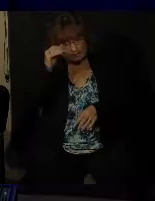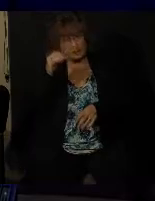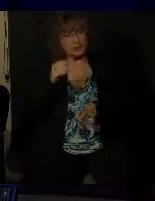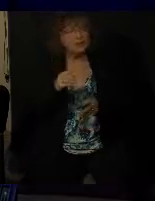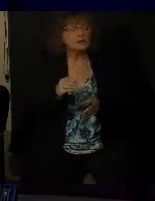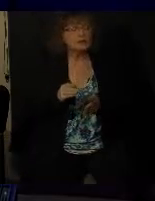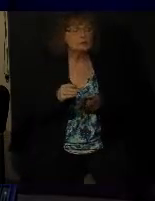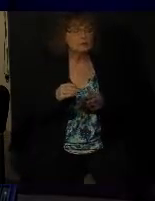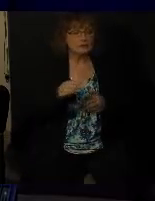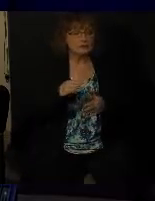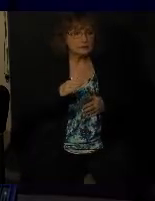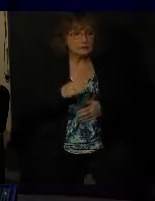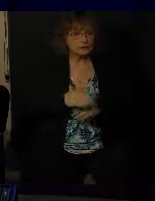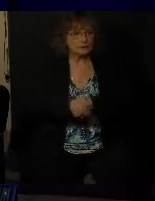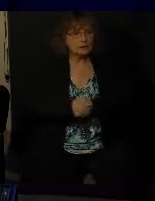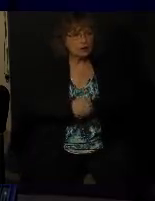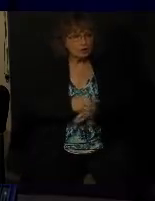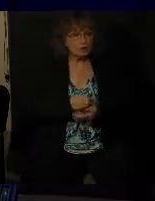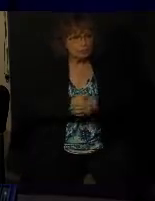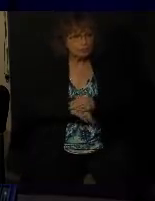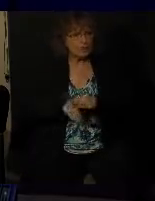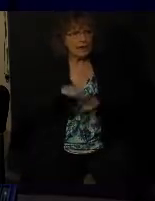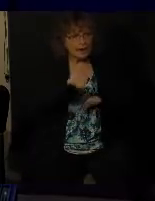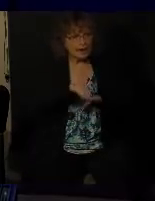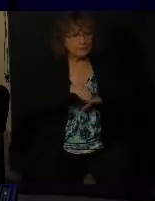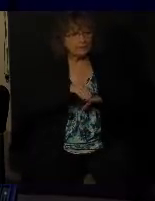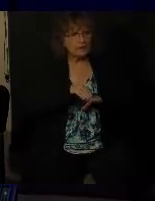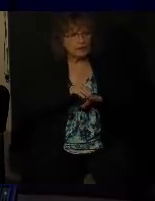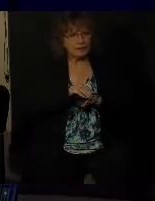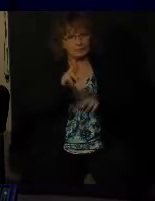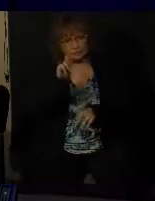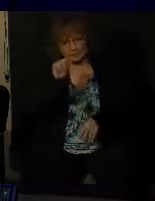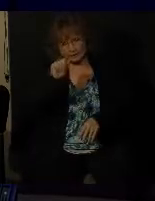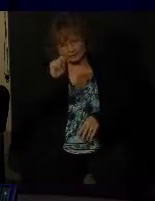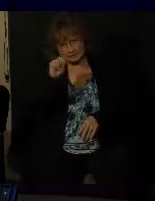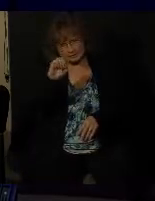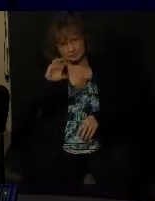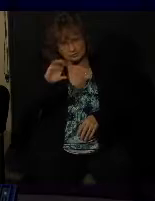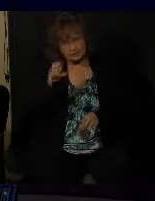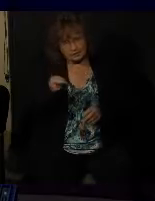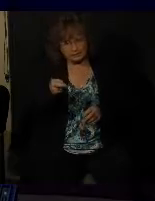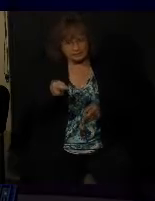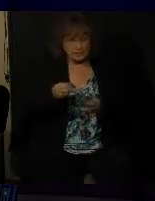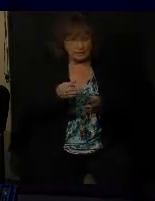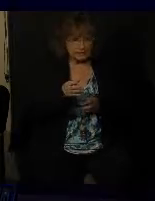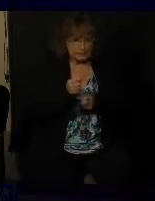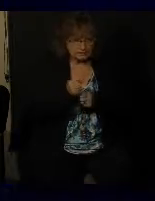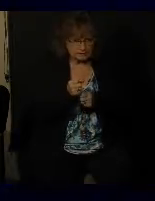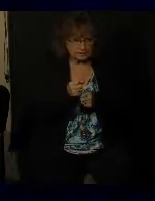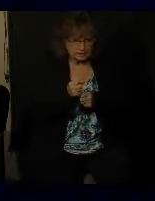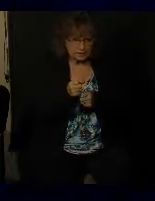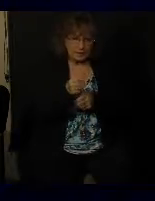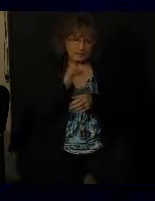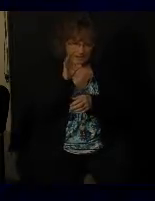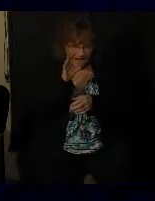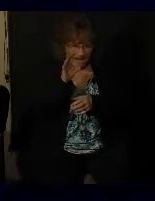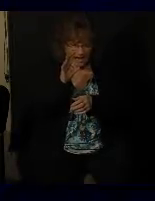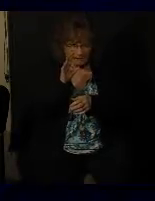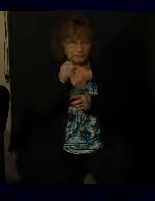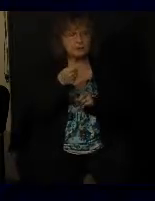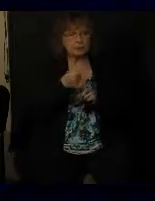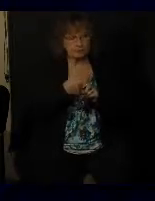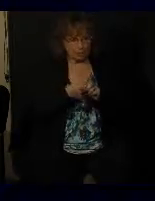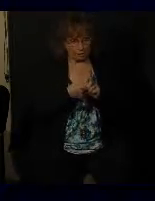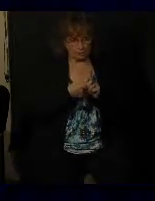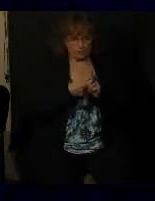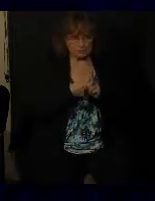9 months and 4 weeks, 10 months. So he really did. And you know, Brett and I have had many opportunities along with other staff that have talked with